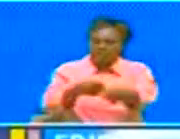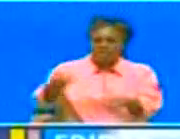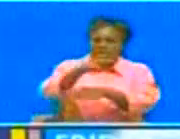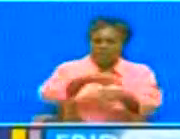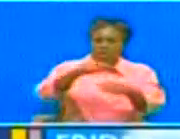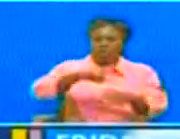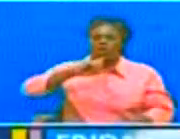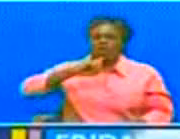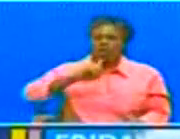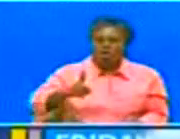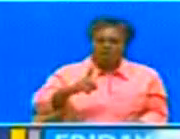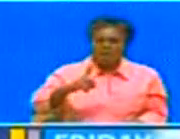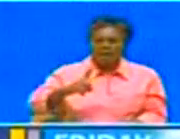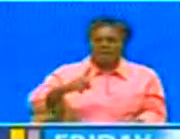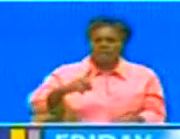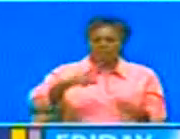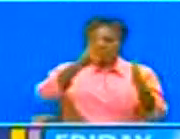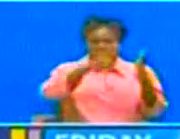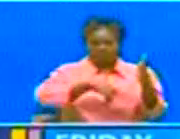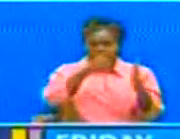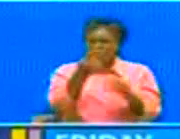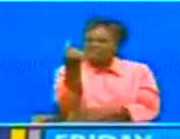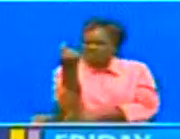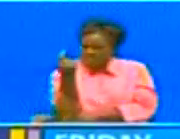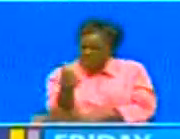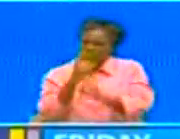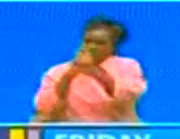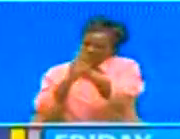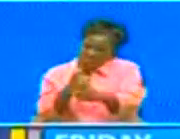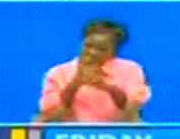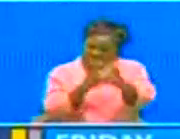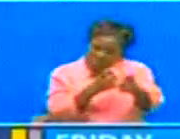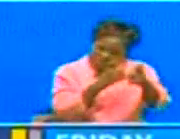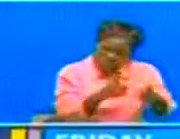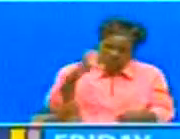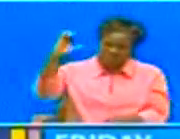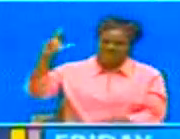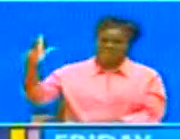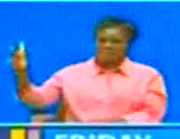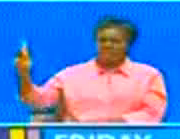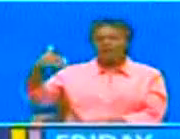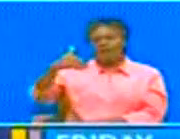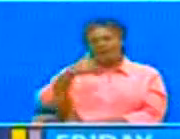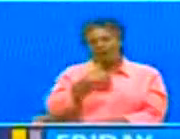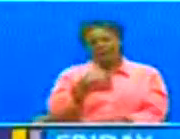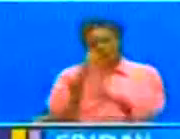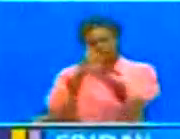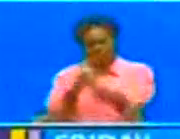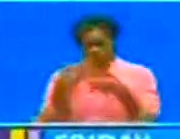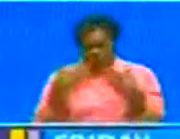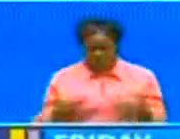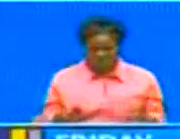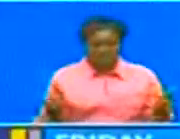National Order of Merit Medal. These are just few of the awards that Dr. Chris Kirubi has been awarded. He